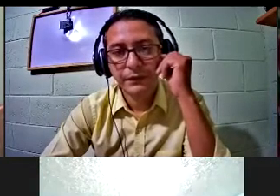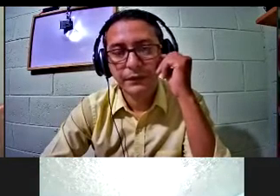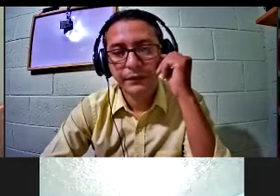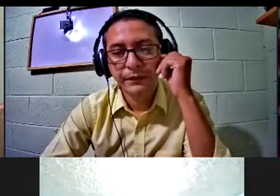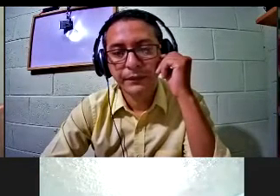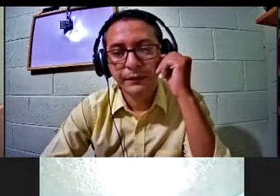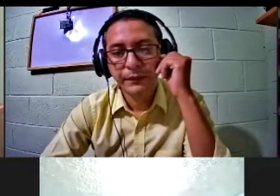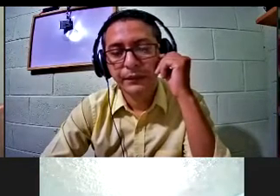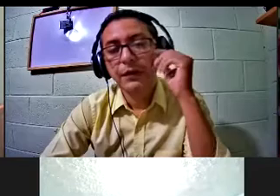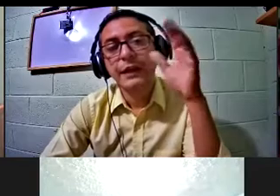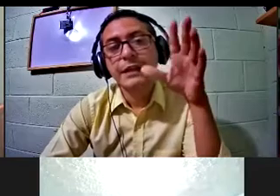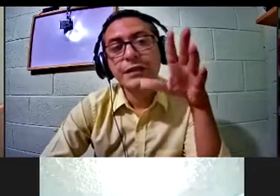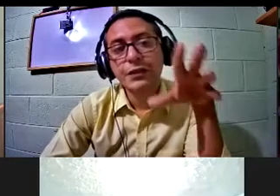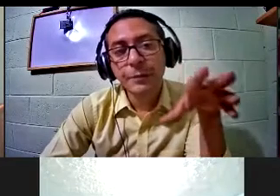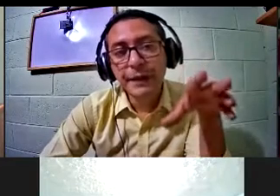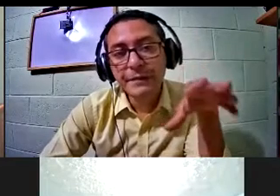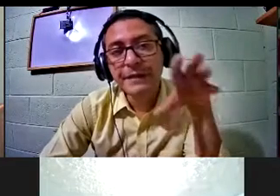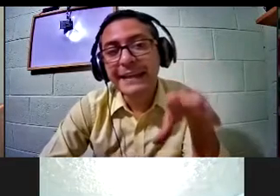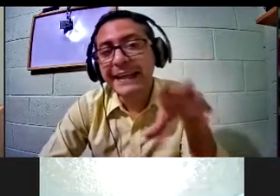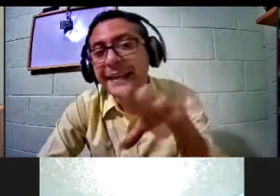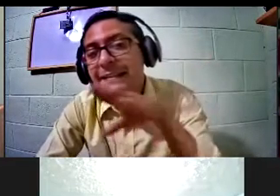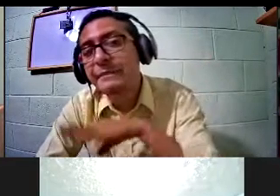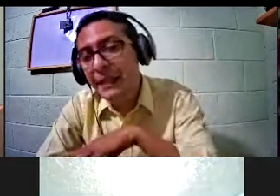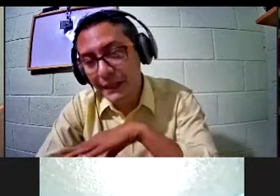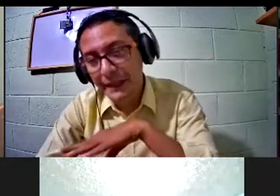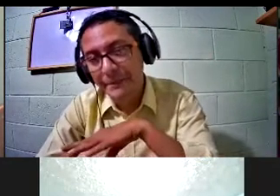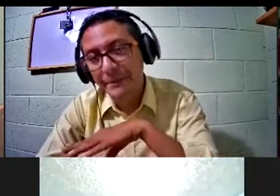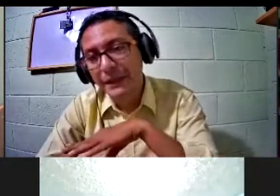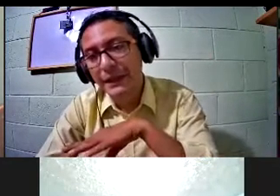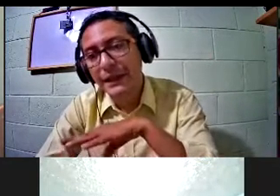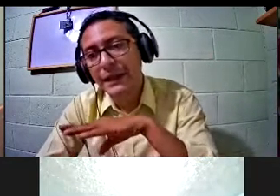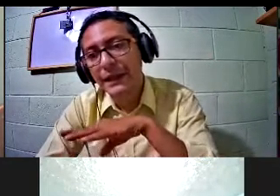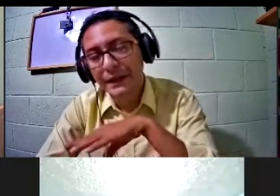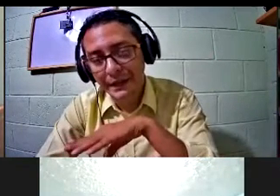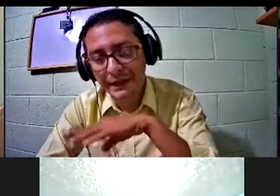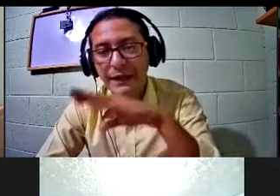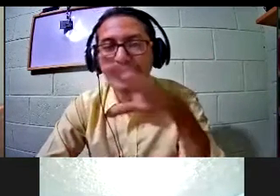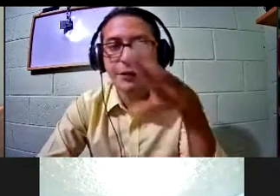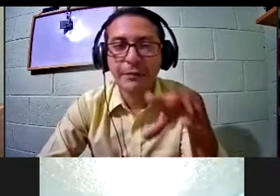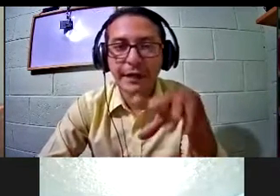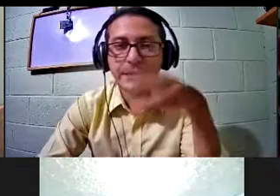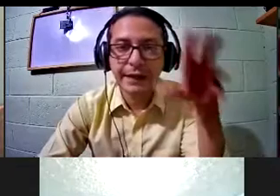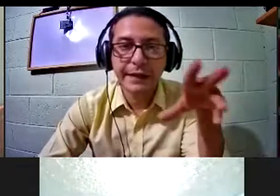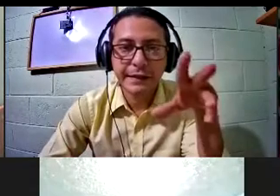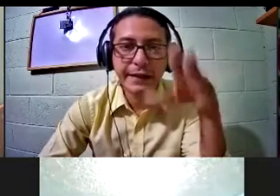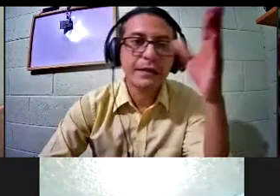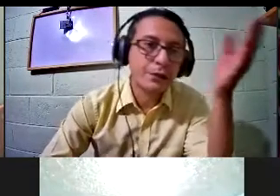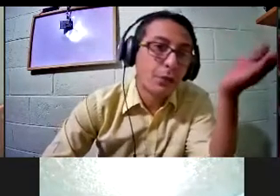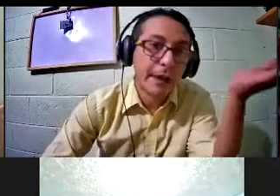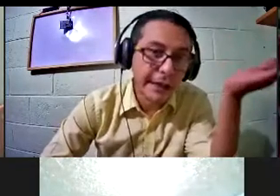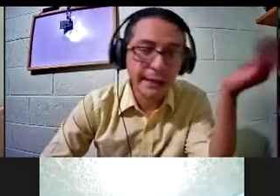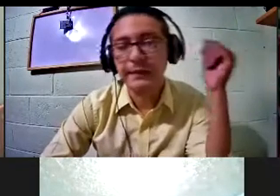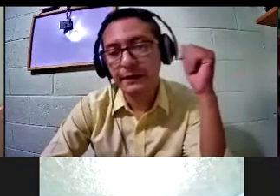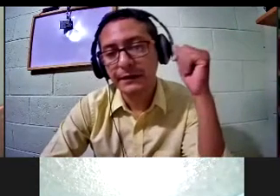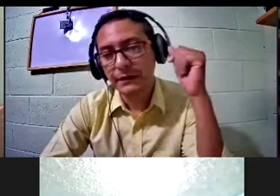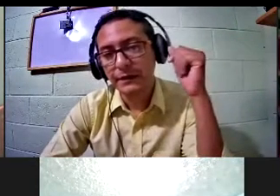are other coworker. Okay, sometimes it is me. It is me, okay. And sometimes it is